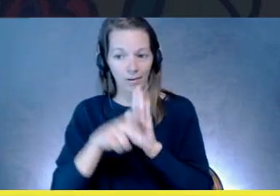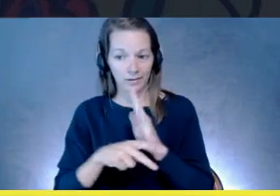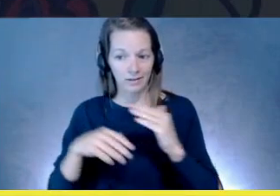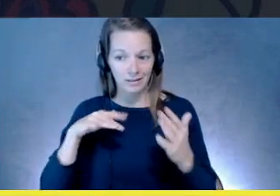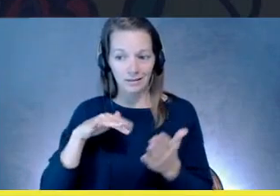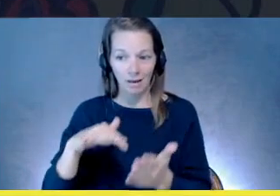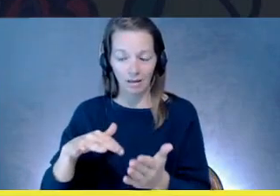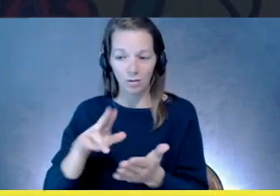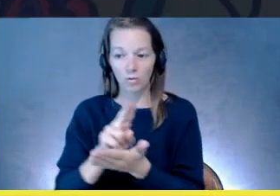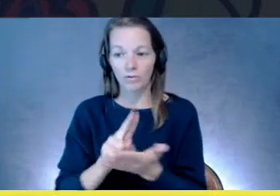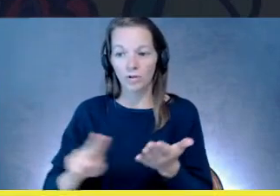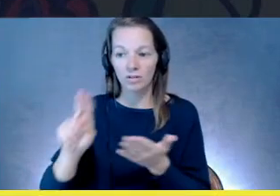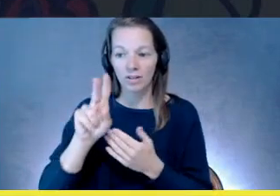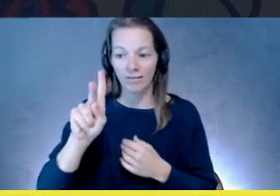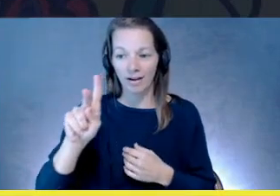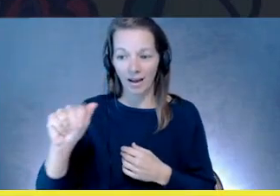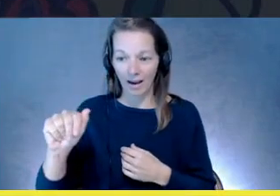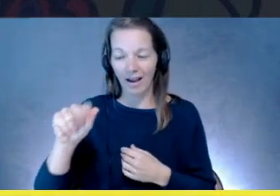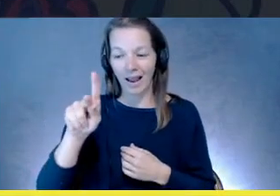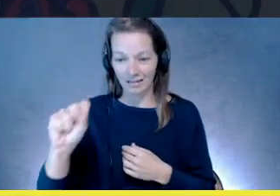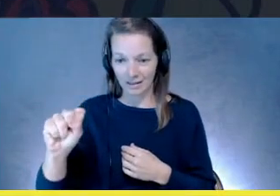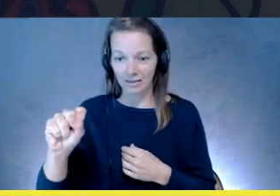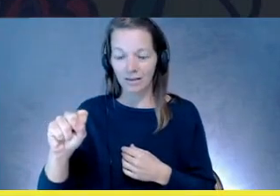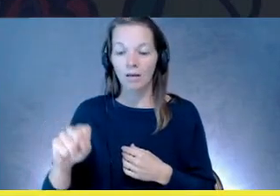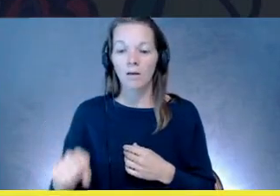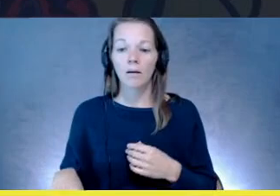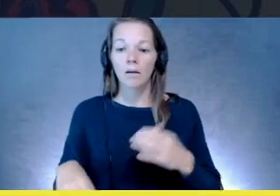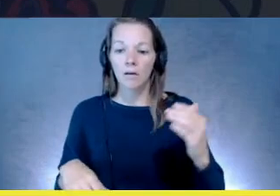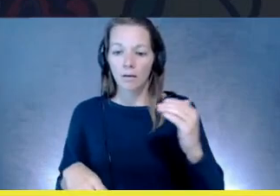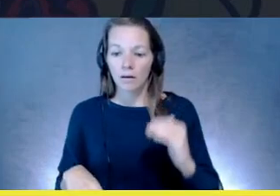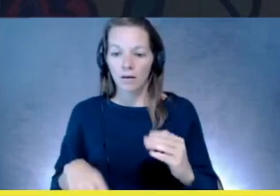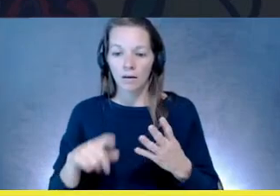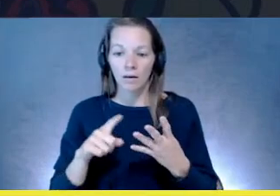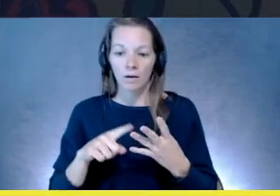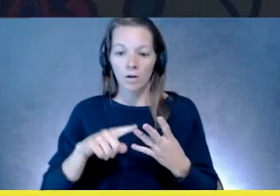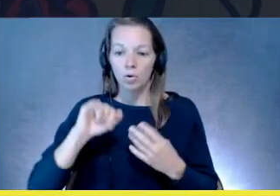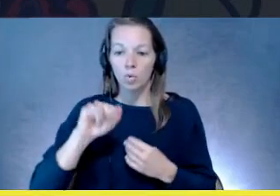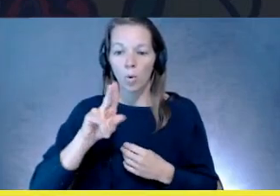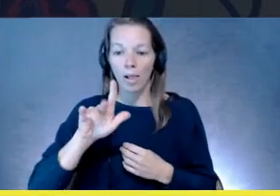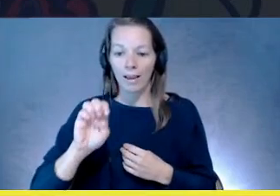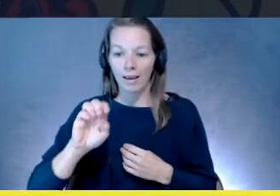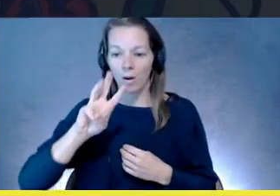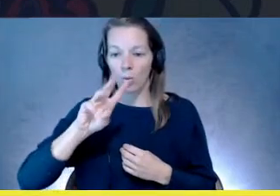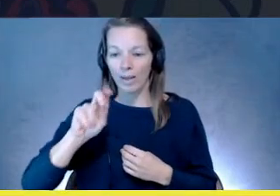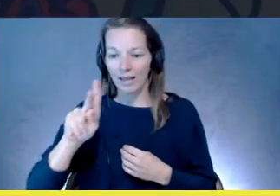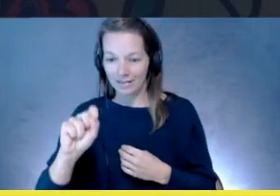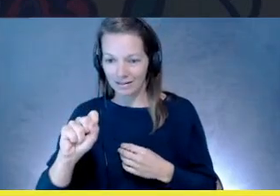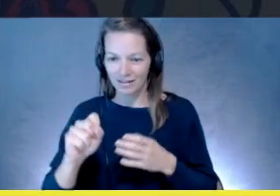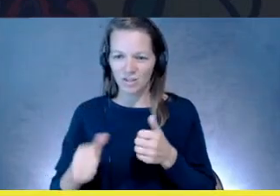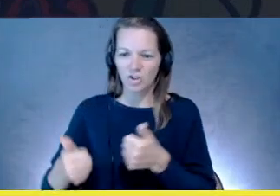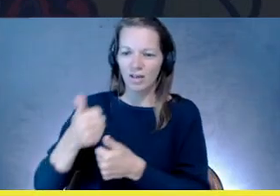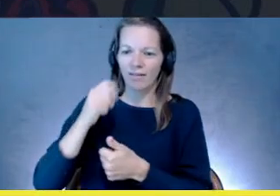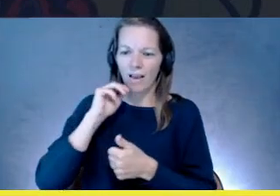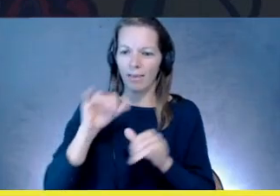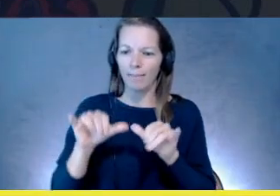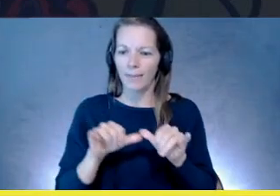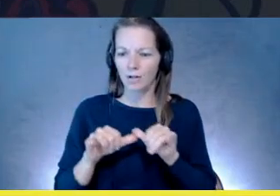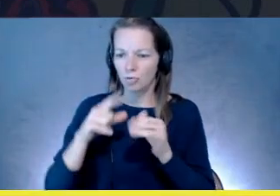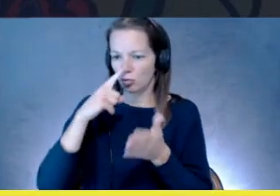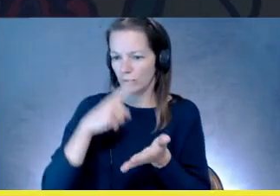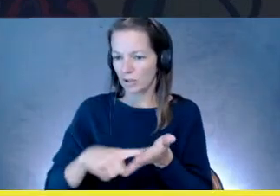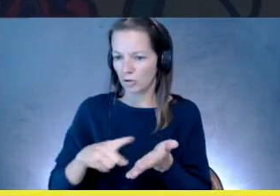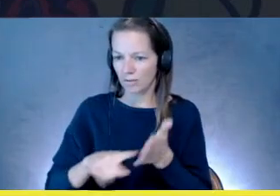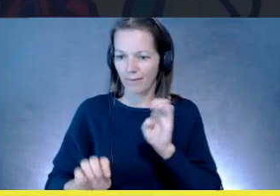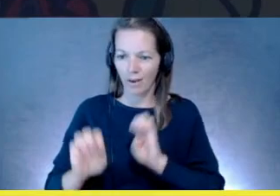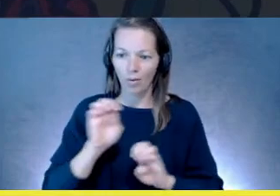the University of Kansas, followed by Julie Weeks, Chief of the Measures Research and Evaluation Branch